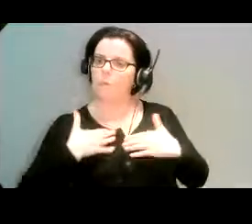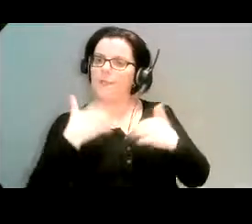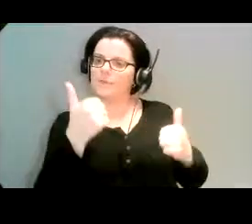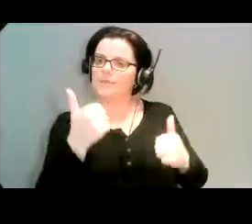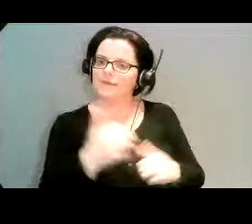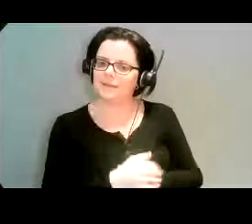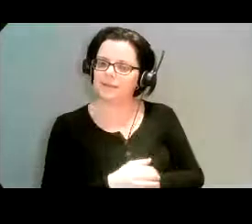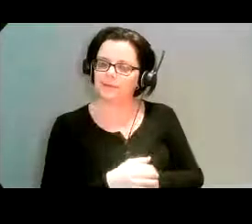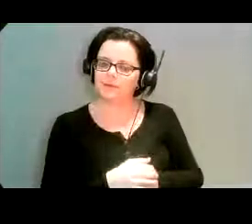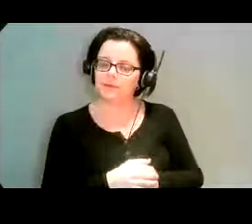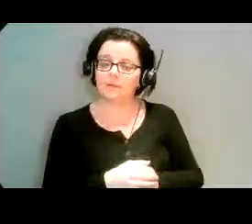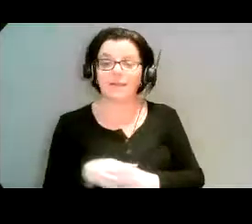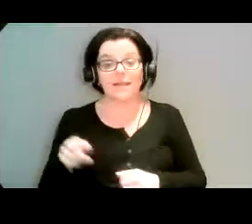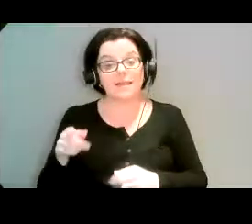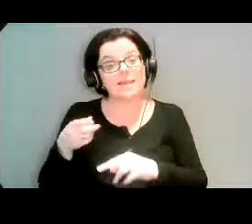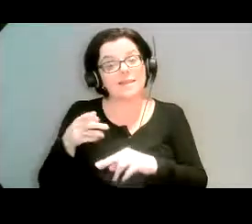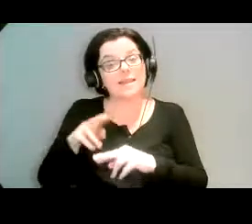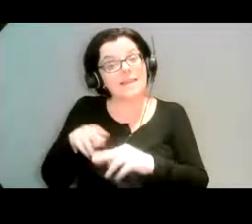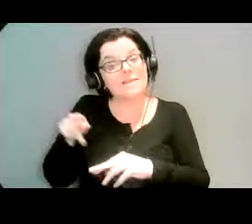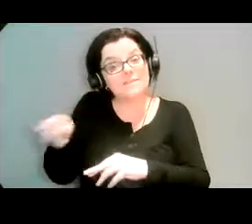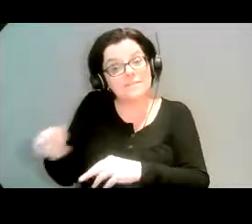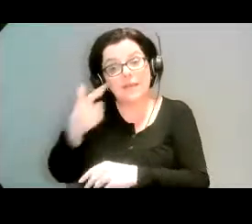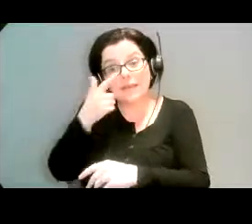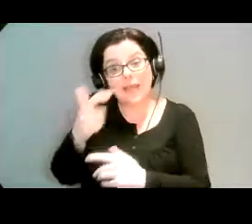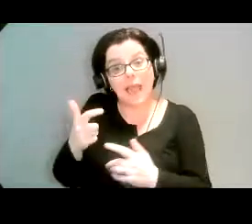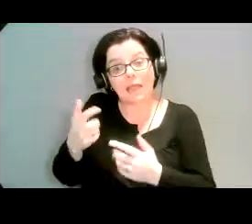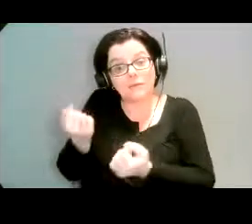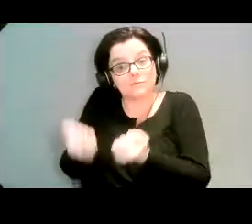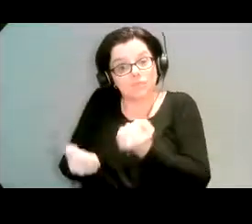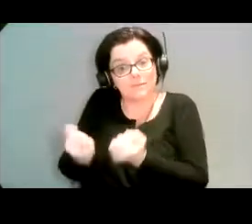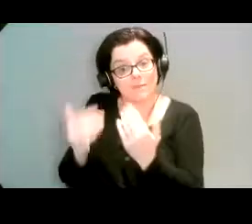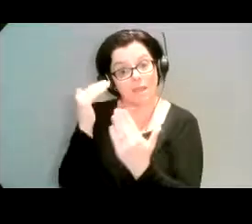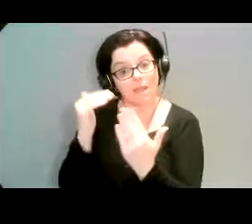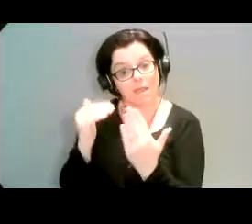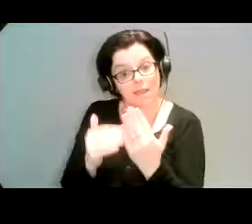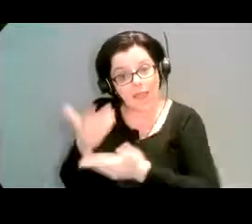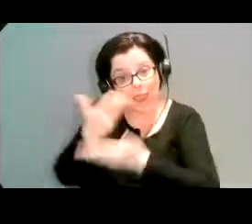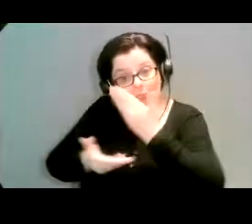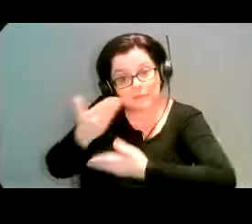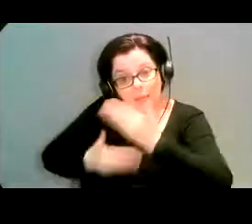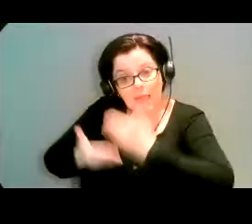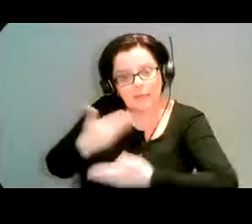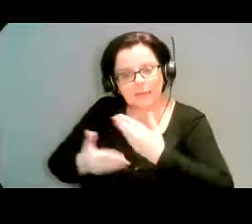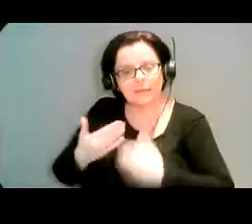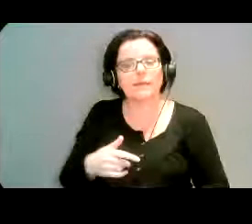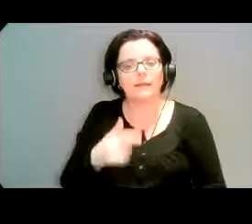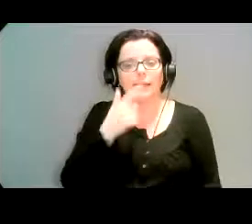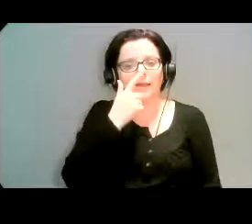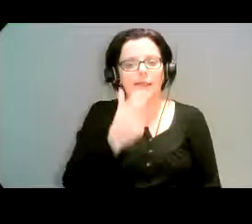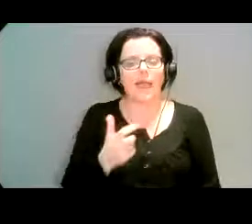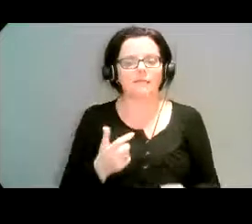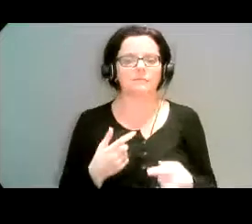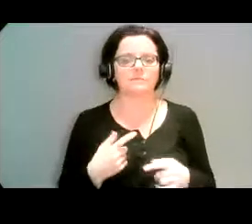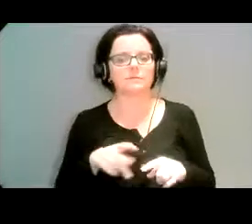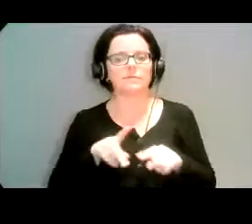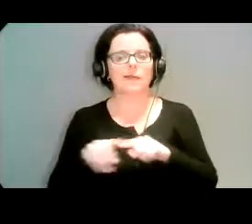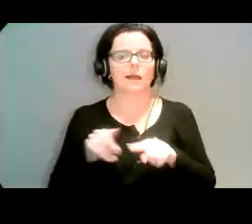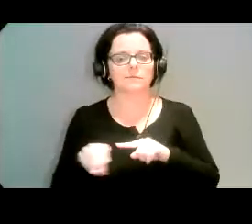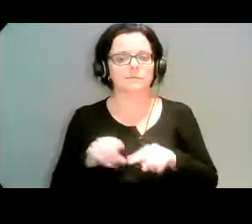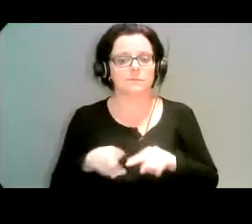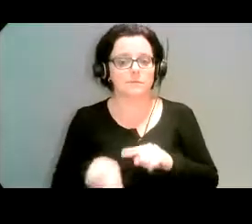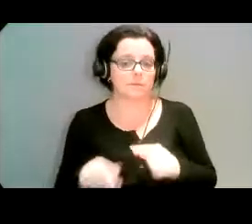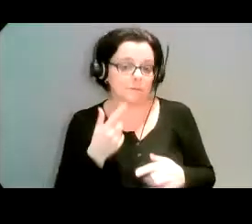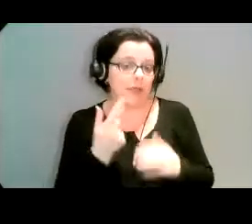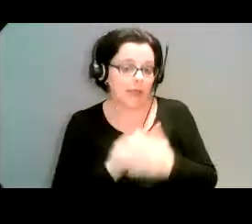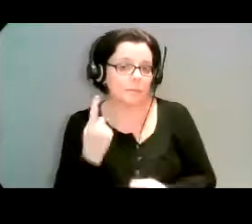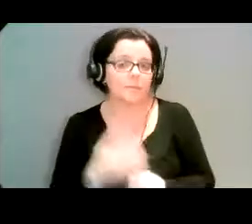thinking rationally, they can sometimes get away with cuts. But I've seen quite a